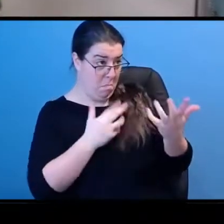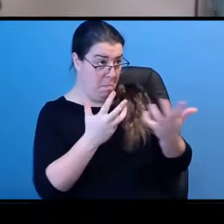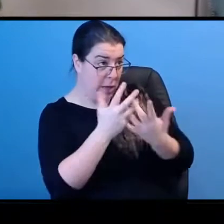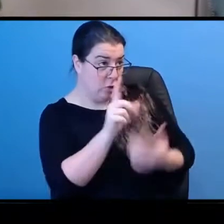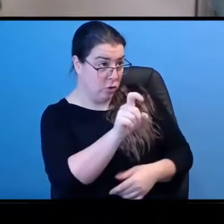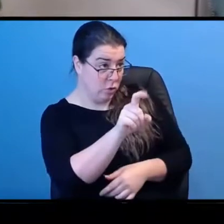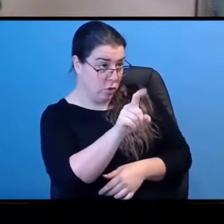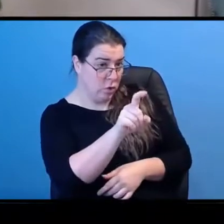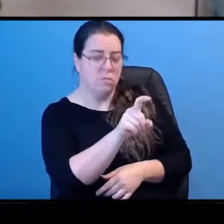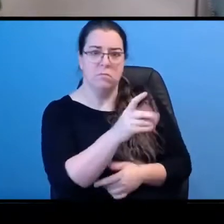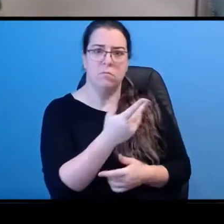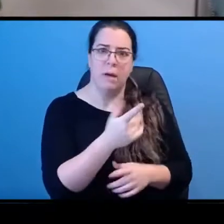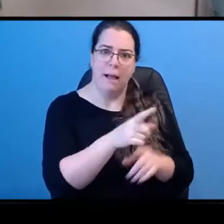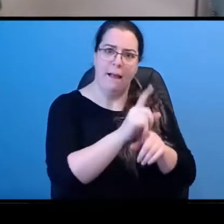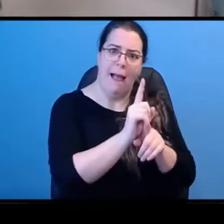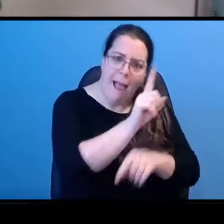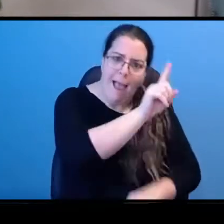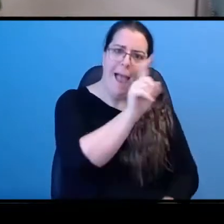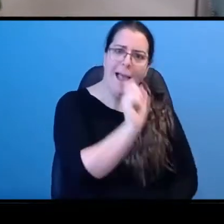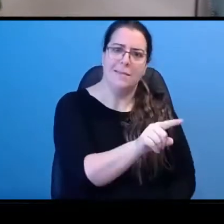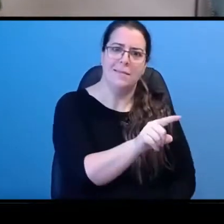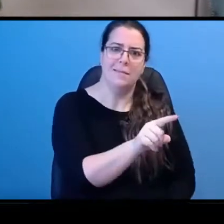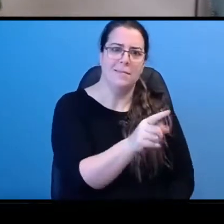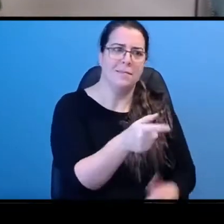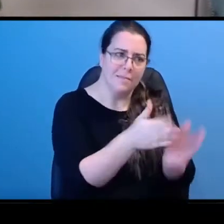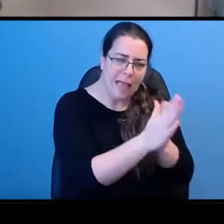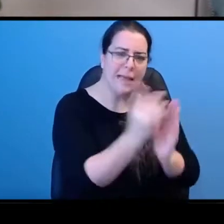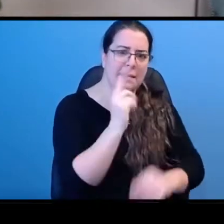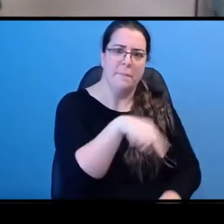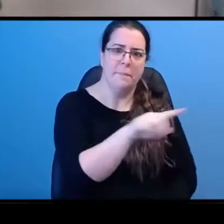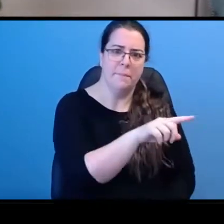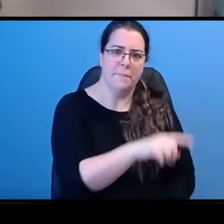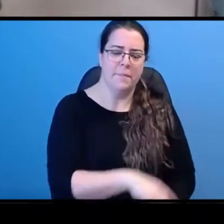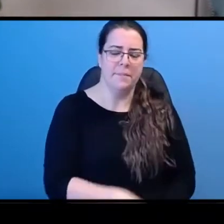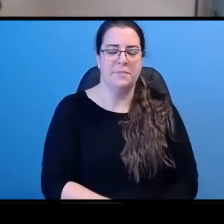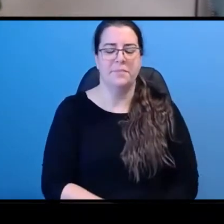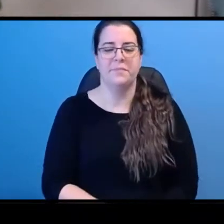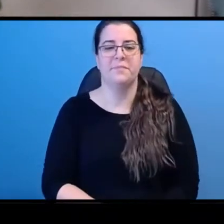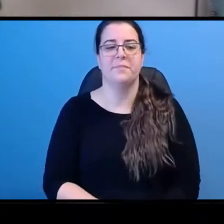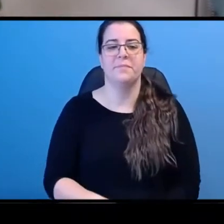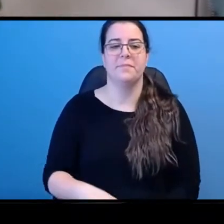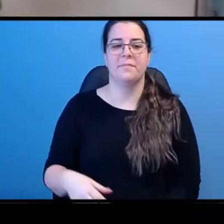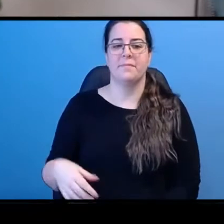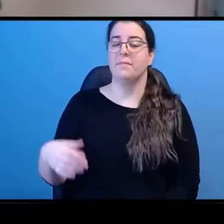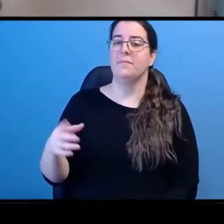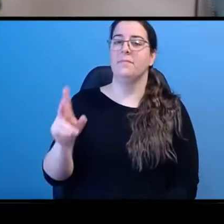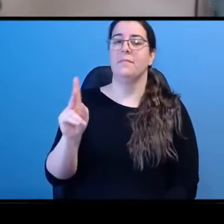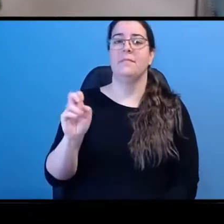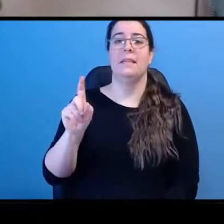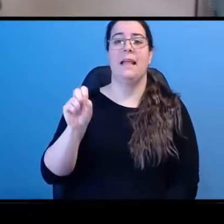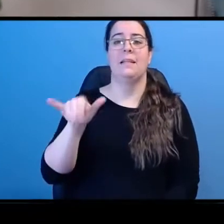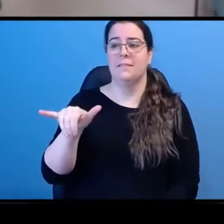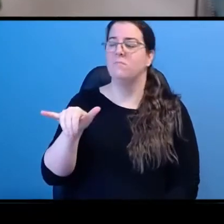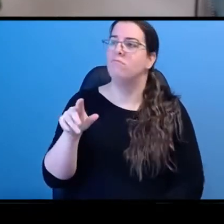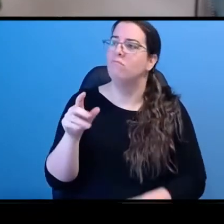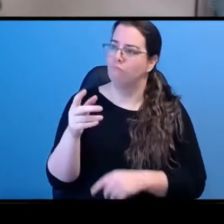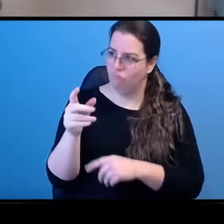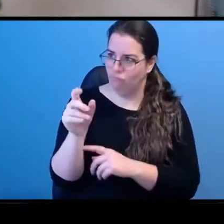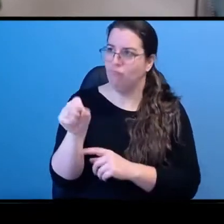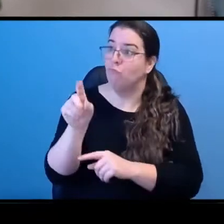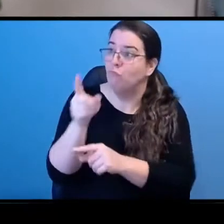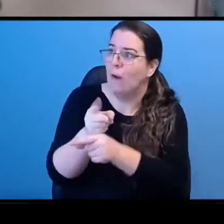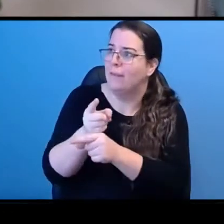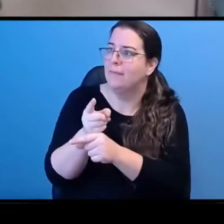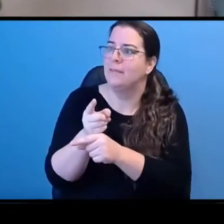different. So the criteria is about you as an artist. How do you meet this grant's criteria? Who do they give their money